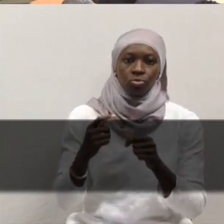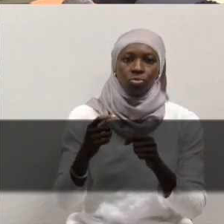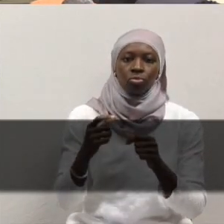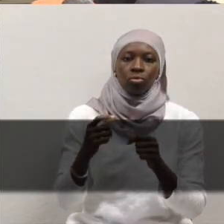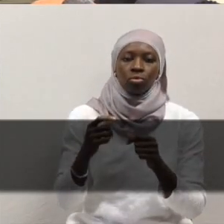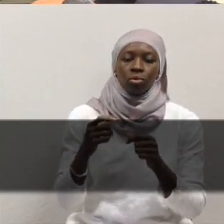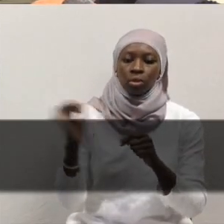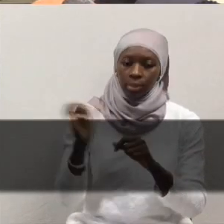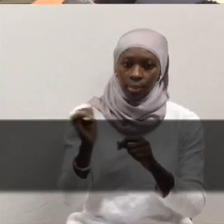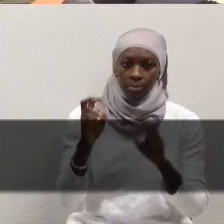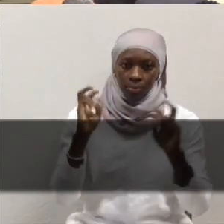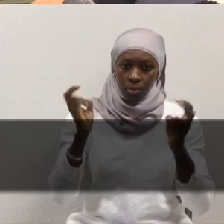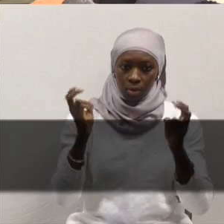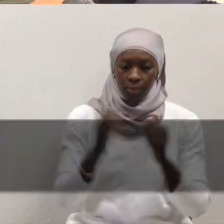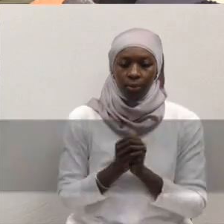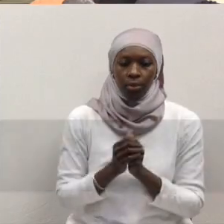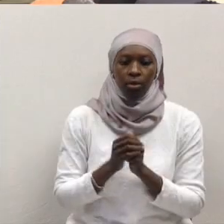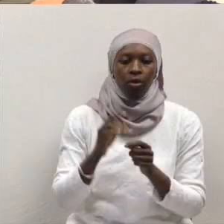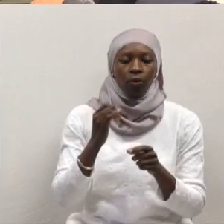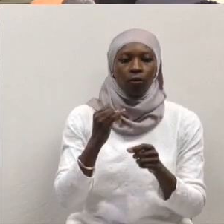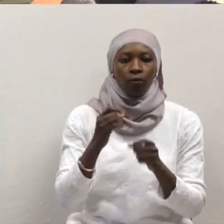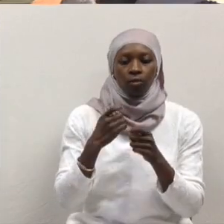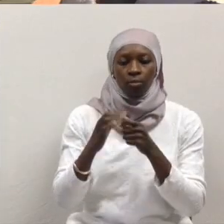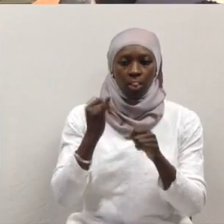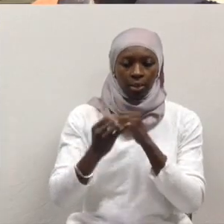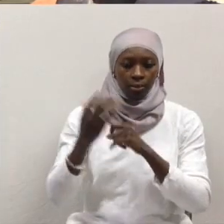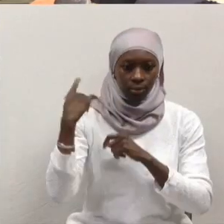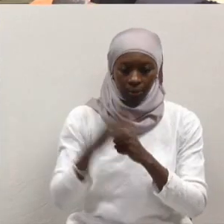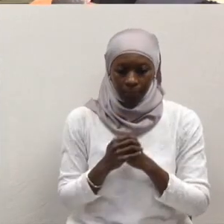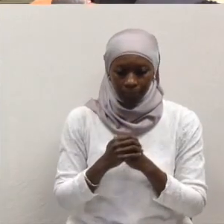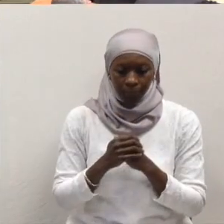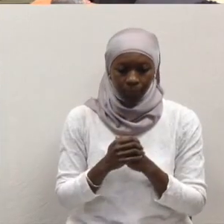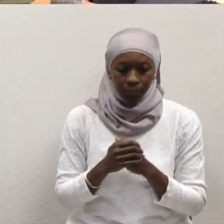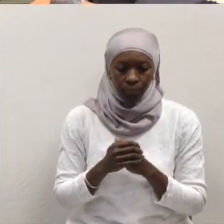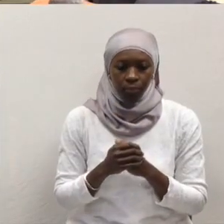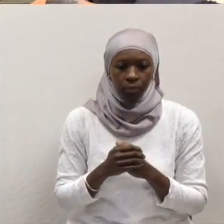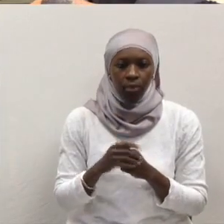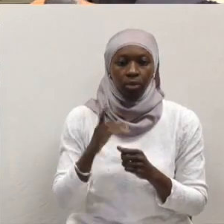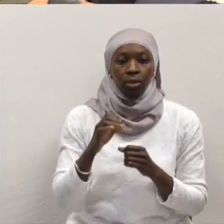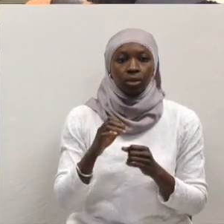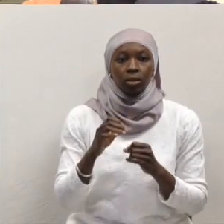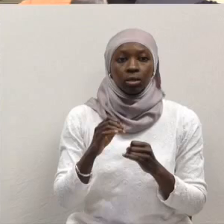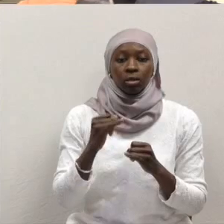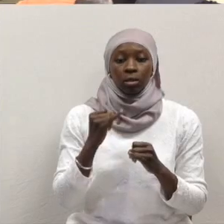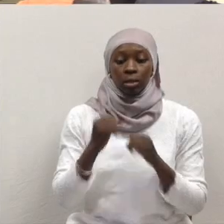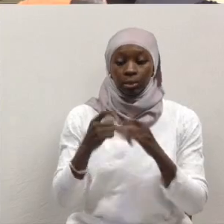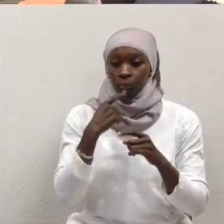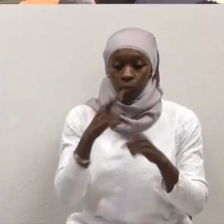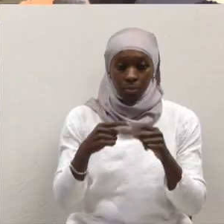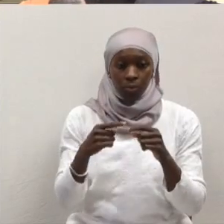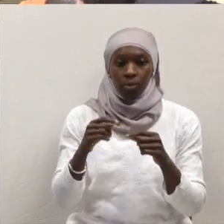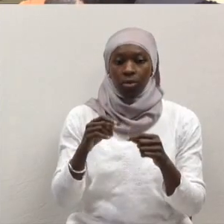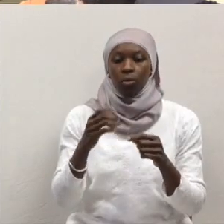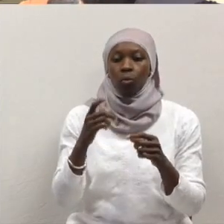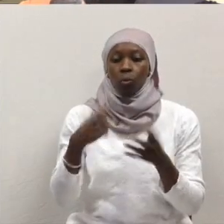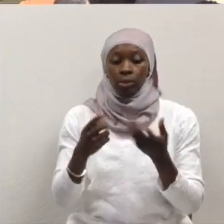like any other religion, has nothing to do with political issues, governance, or the rule